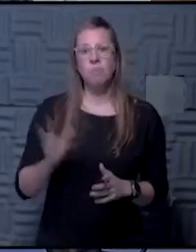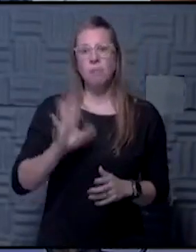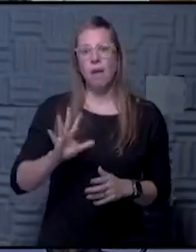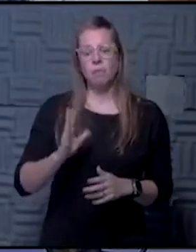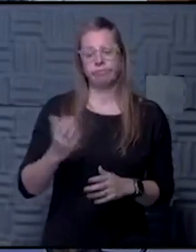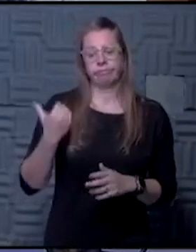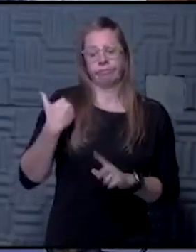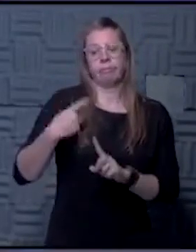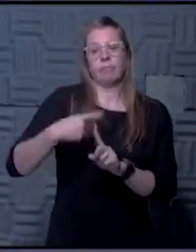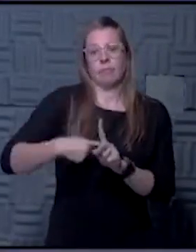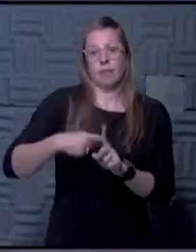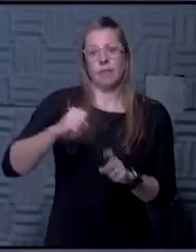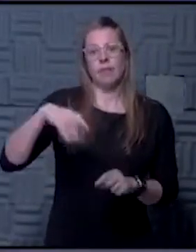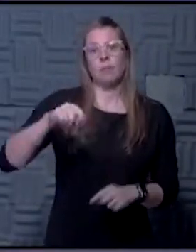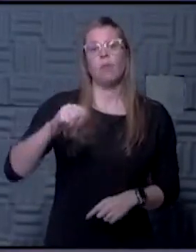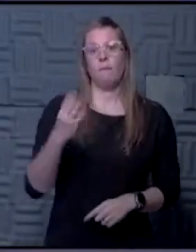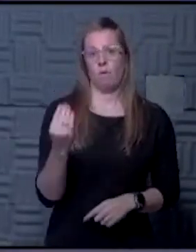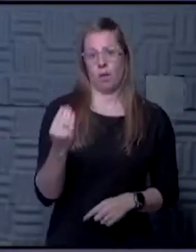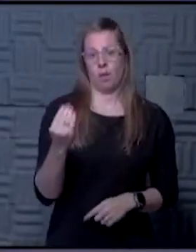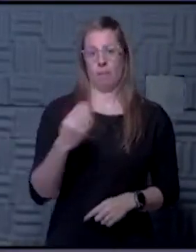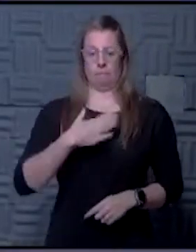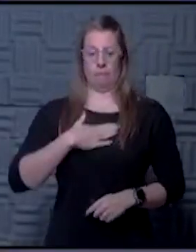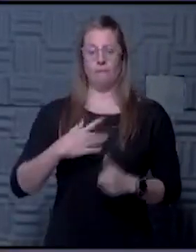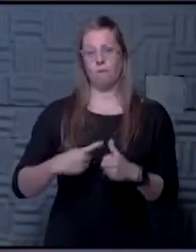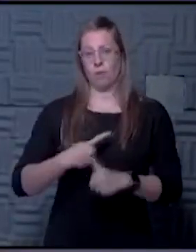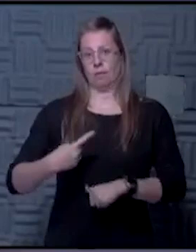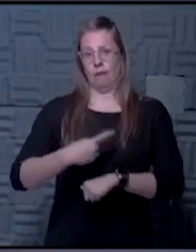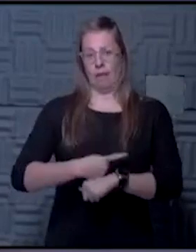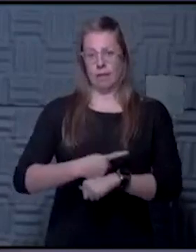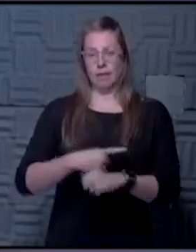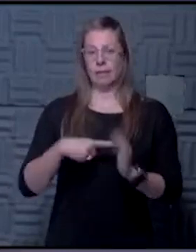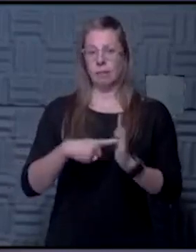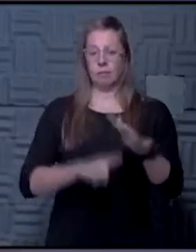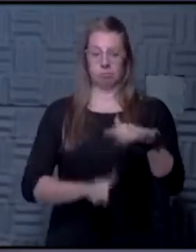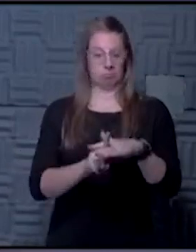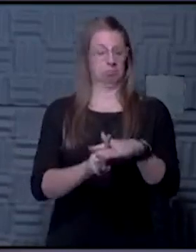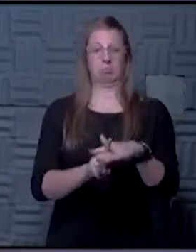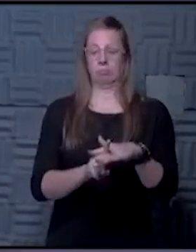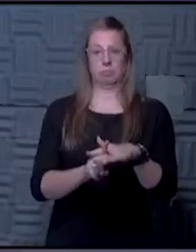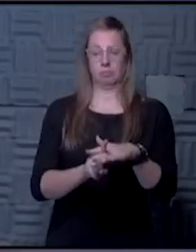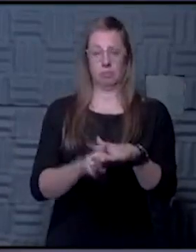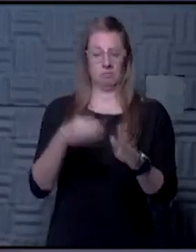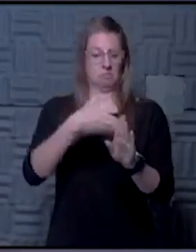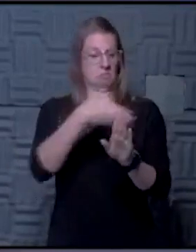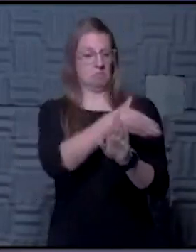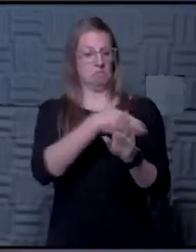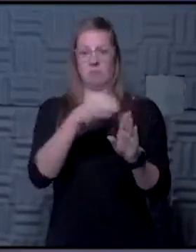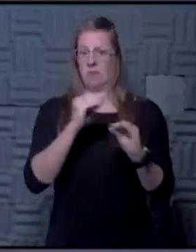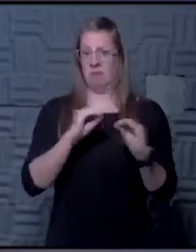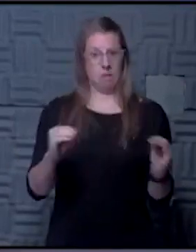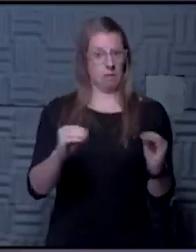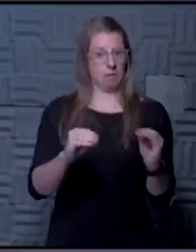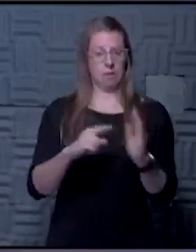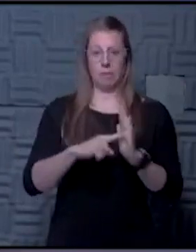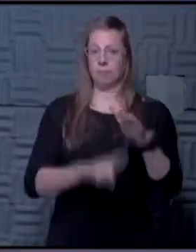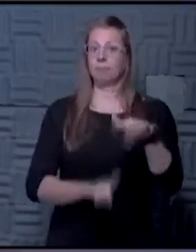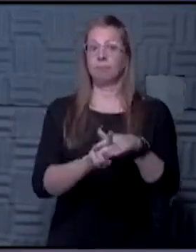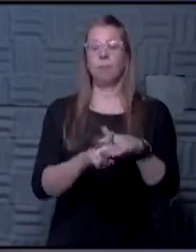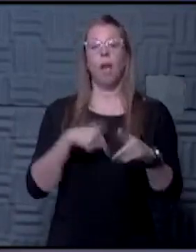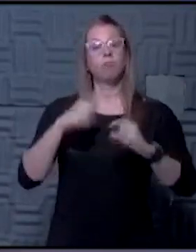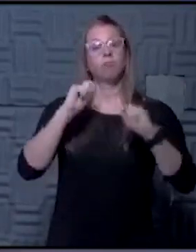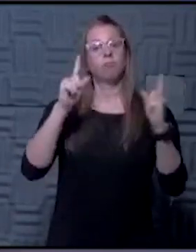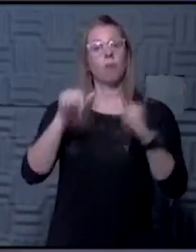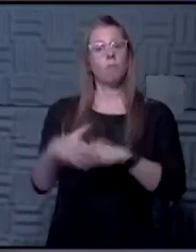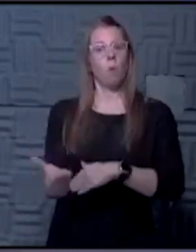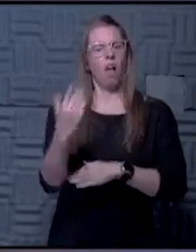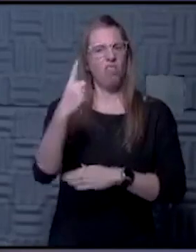ago. September 14th was my first day of symptoms. Hadn't shown any symptoms beforehand. And I woke up that